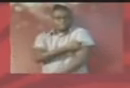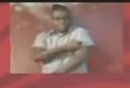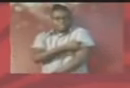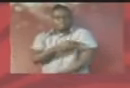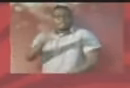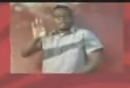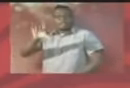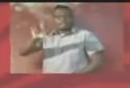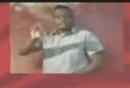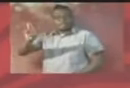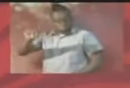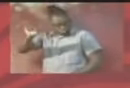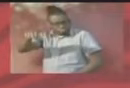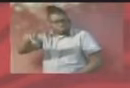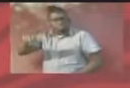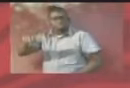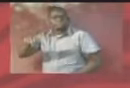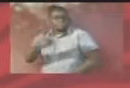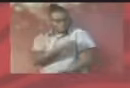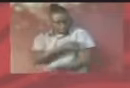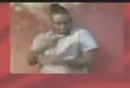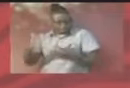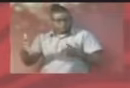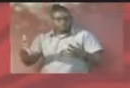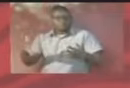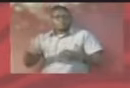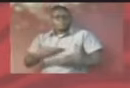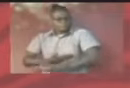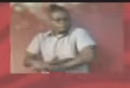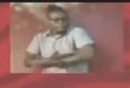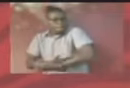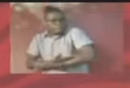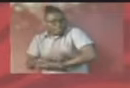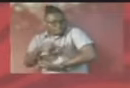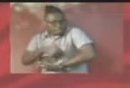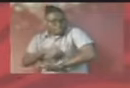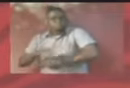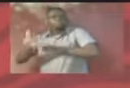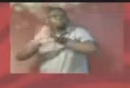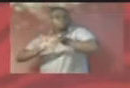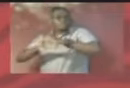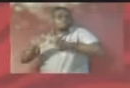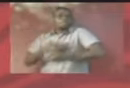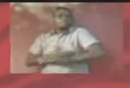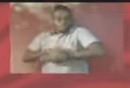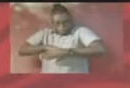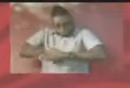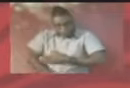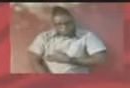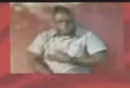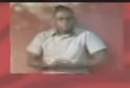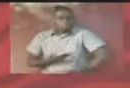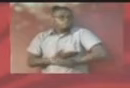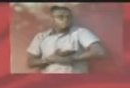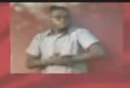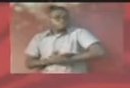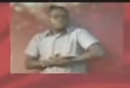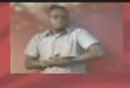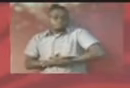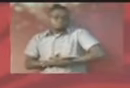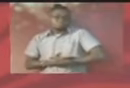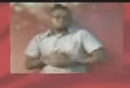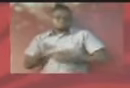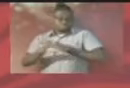SOPC guidelines, so the unborn baby can also receive protection from his or her mother. Even